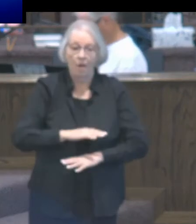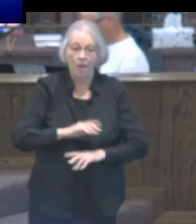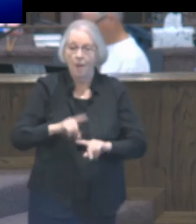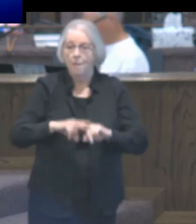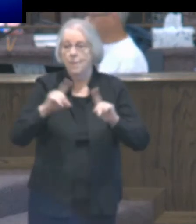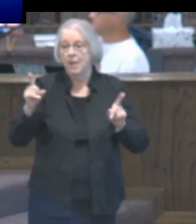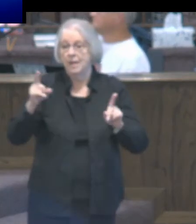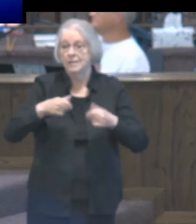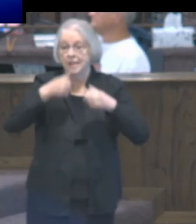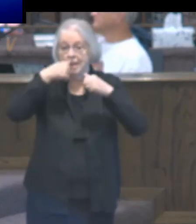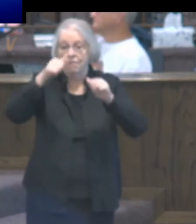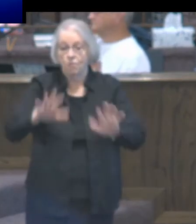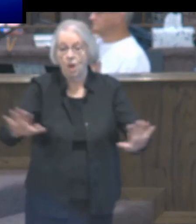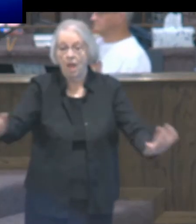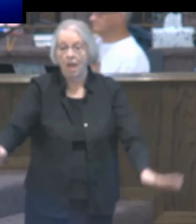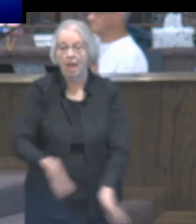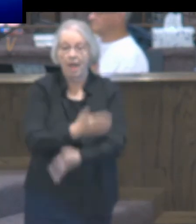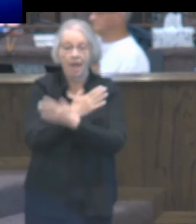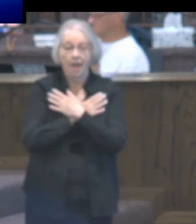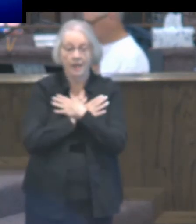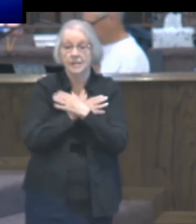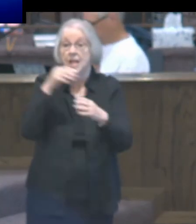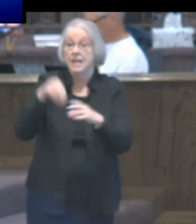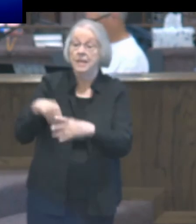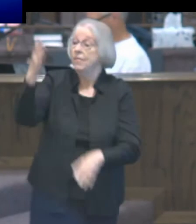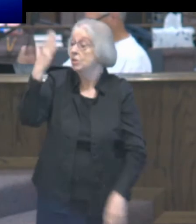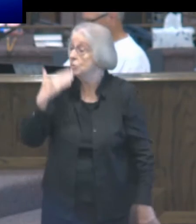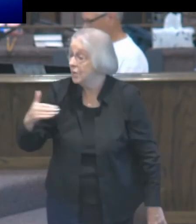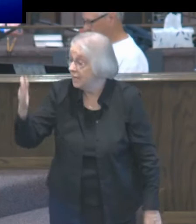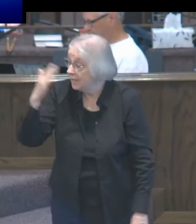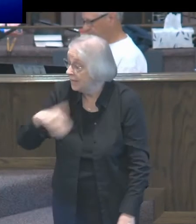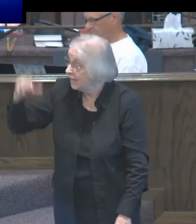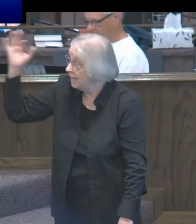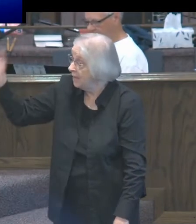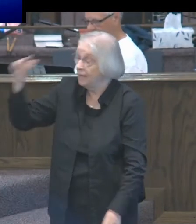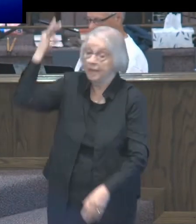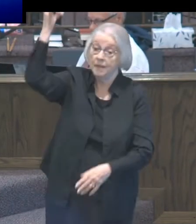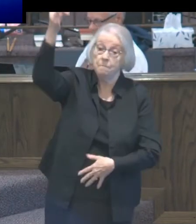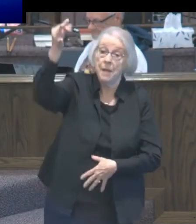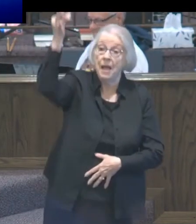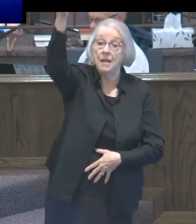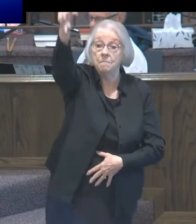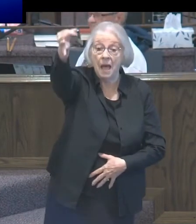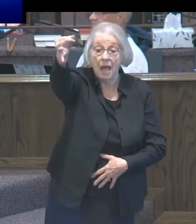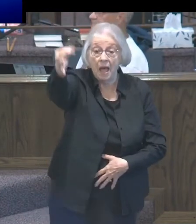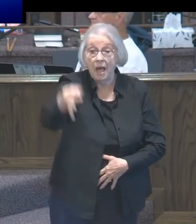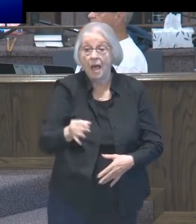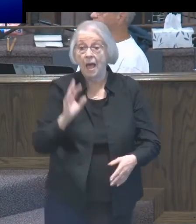sigh for the blessing of rest. In the sweet by